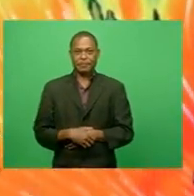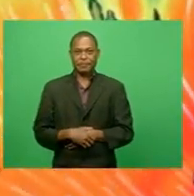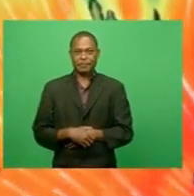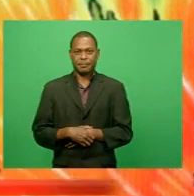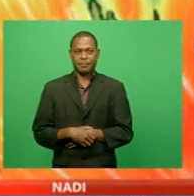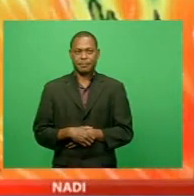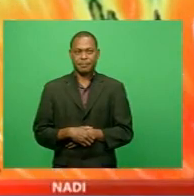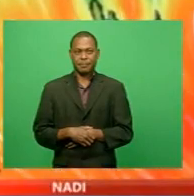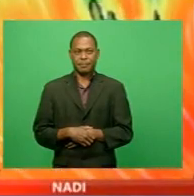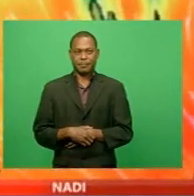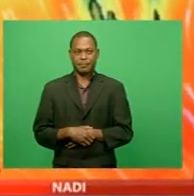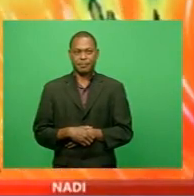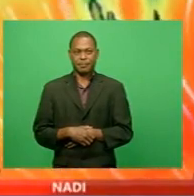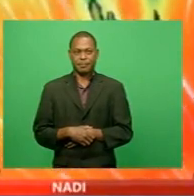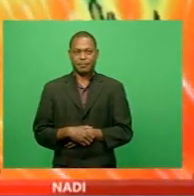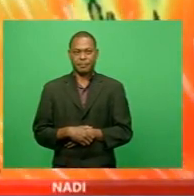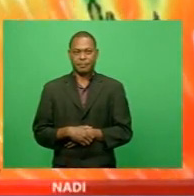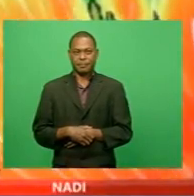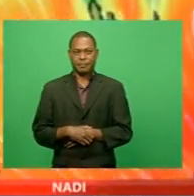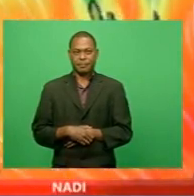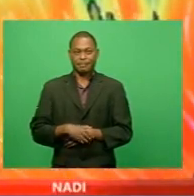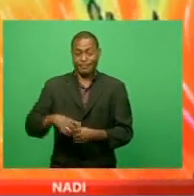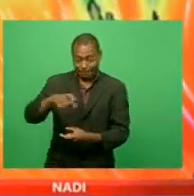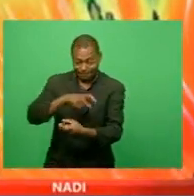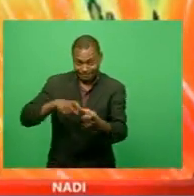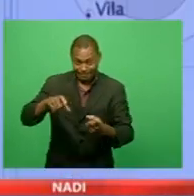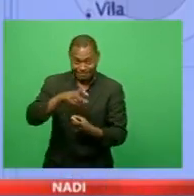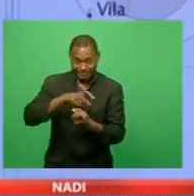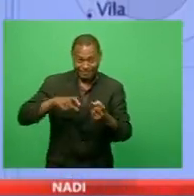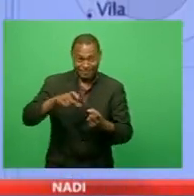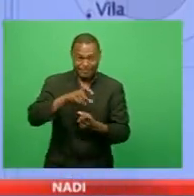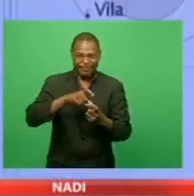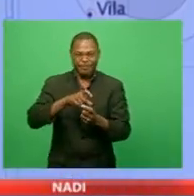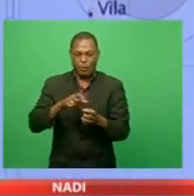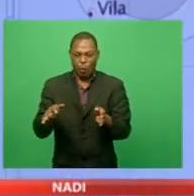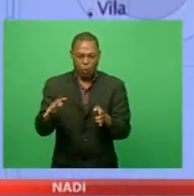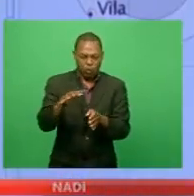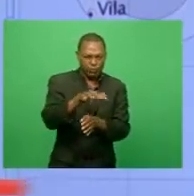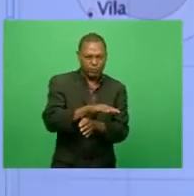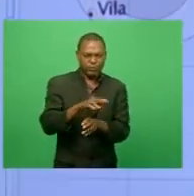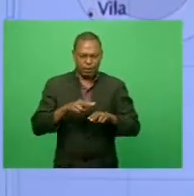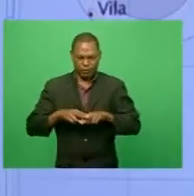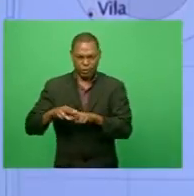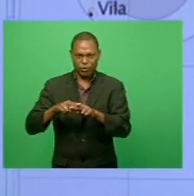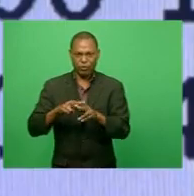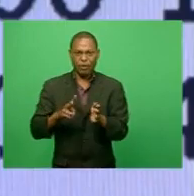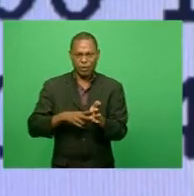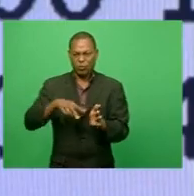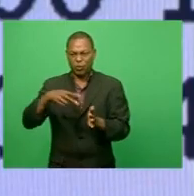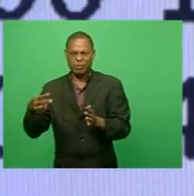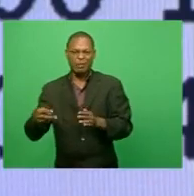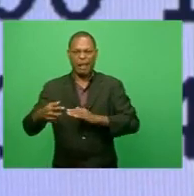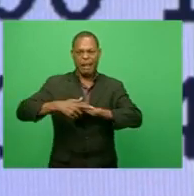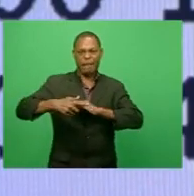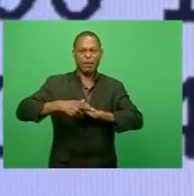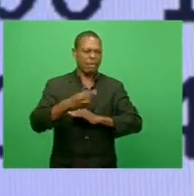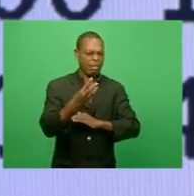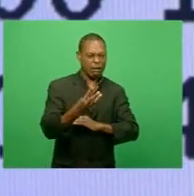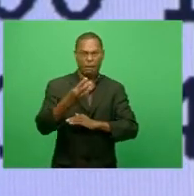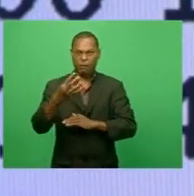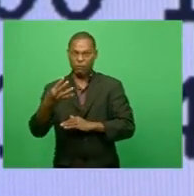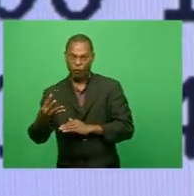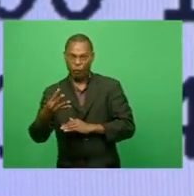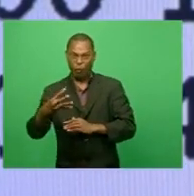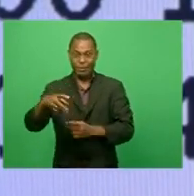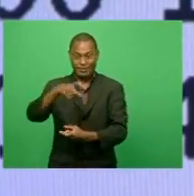The system, which is hovering between Vanuatu and Fiji, is expected to be a Category 3 or 4 cyclone when it's